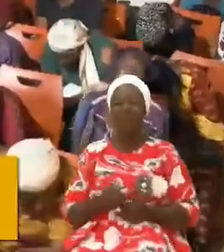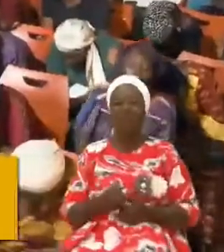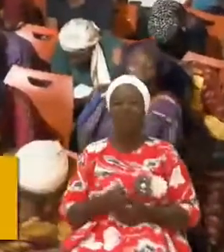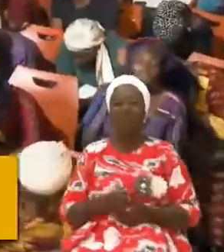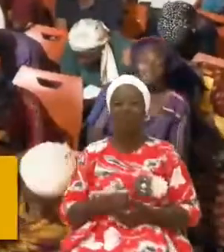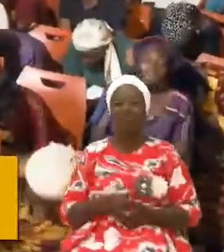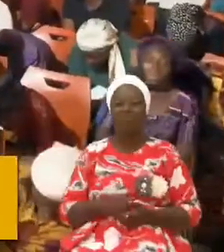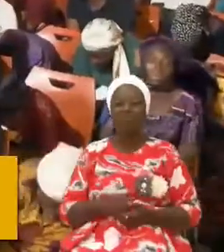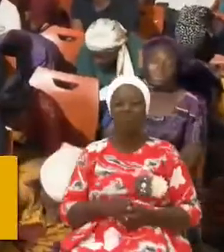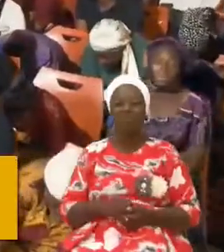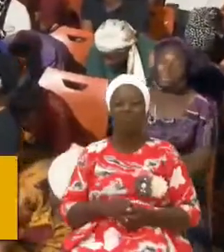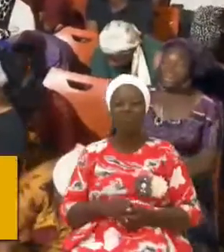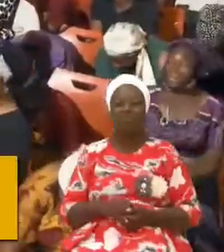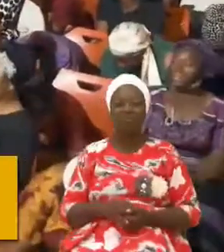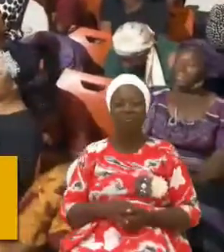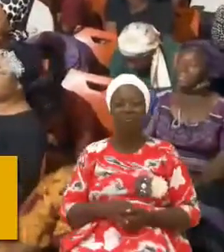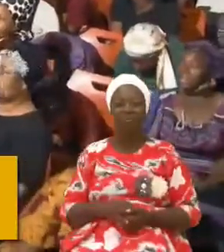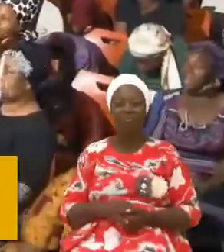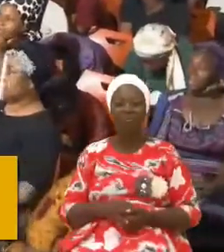now, please come.